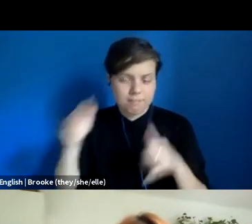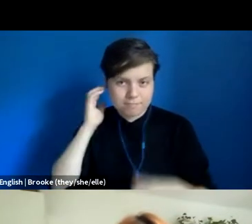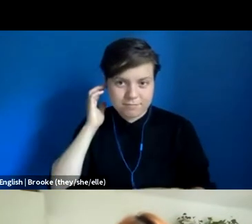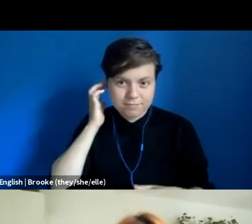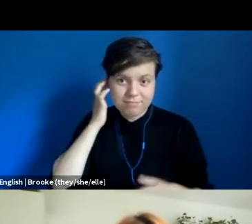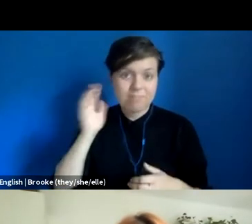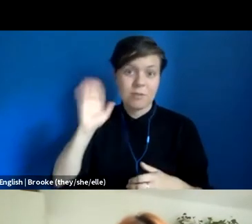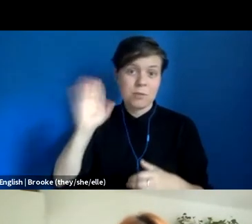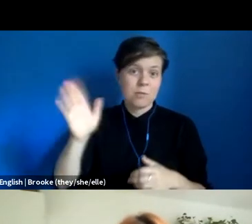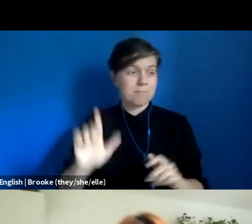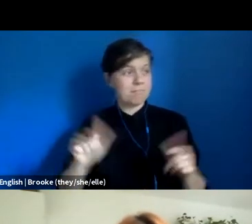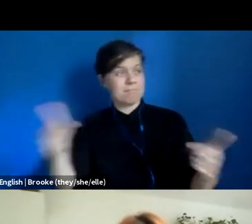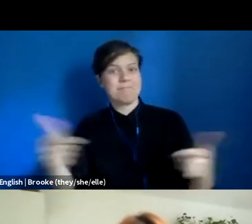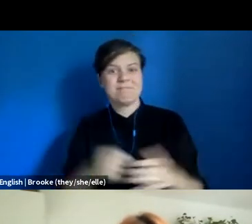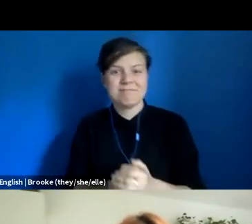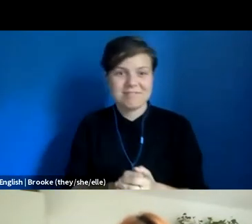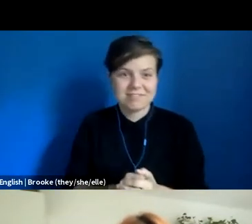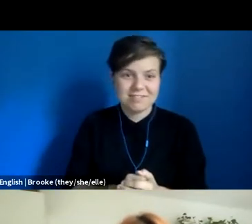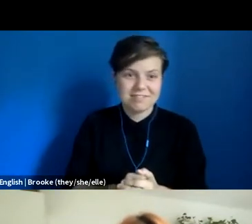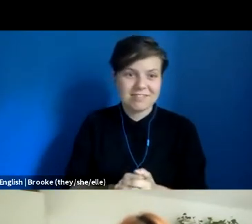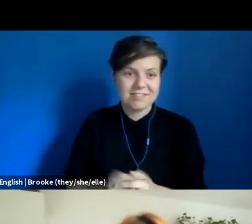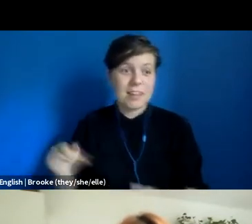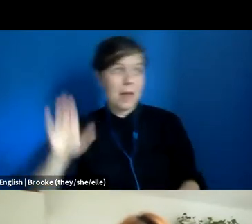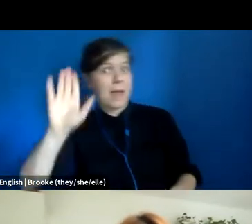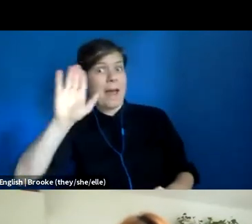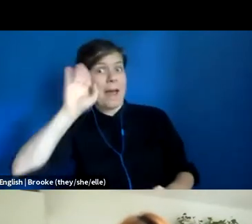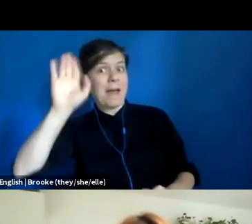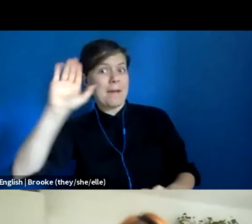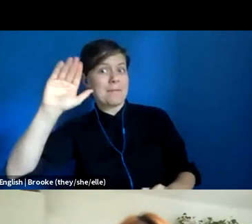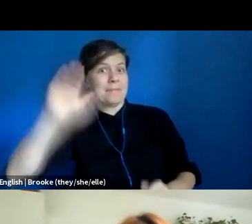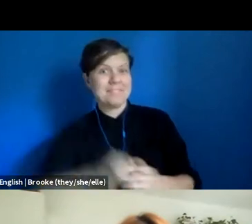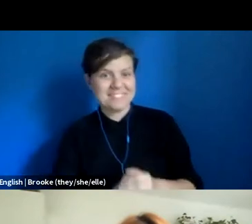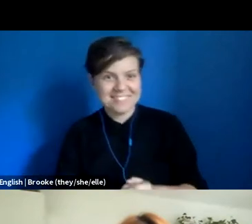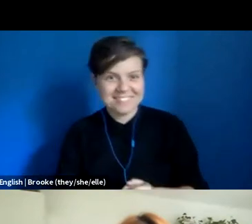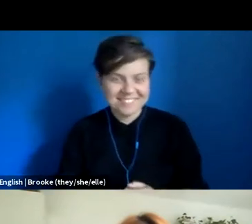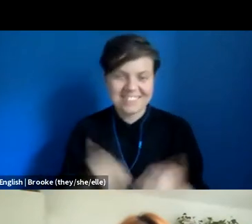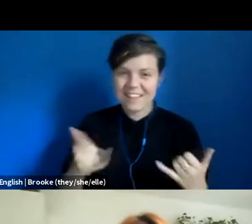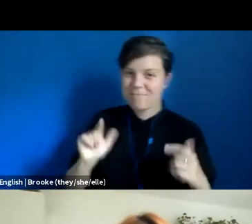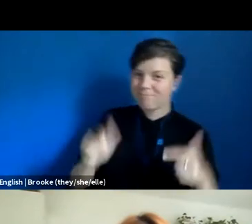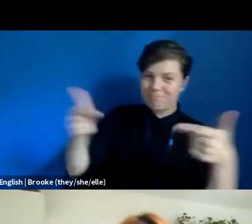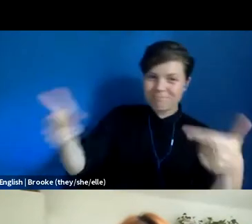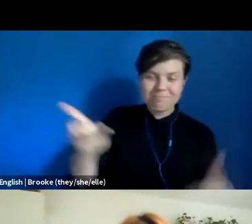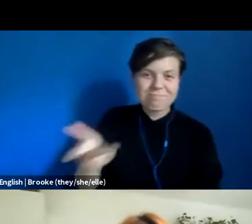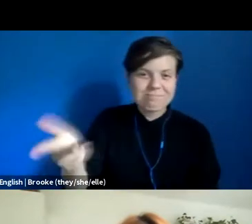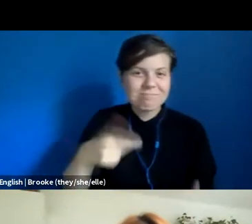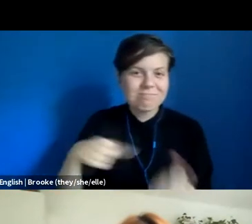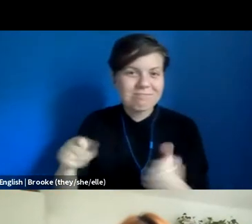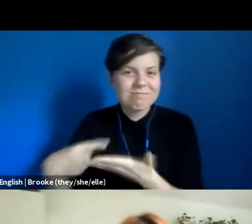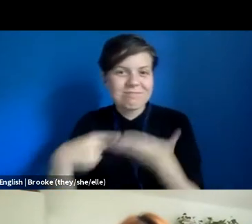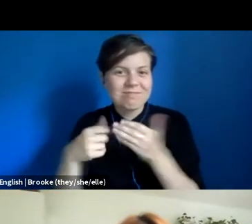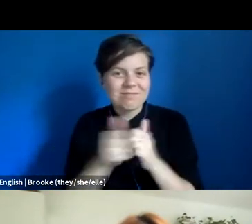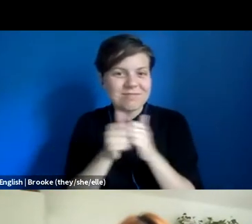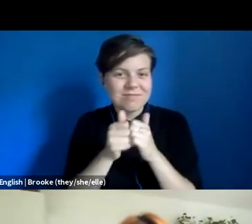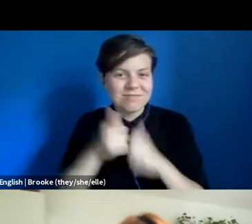guys. Hello, hi and goodbye. Yeah, pass it on the mic onto you, and thank you for being here.